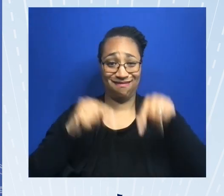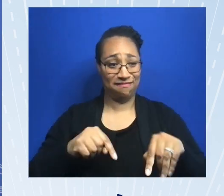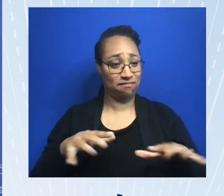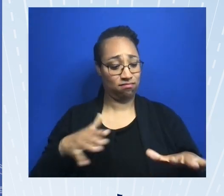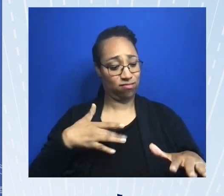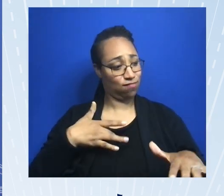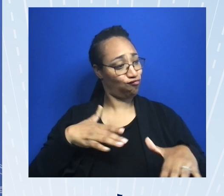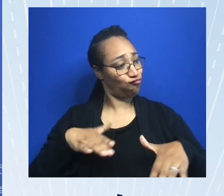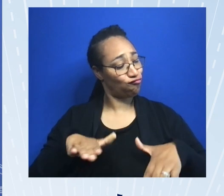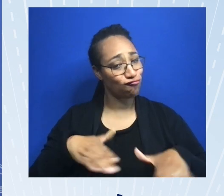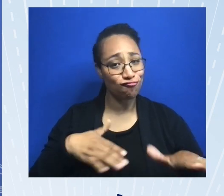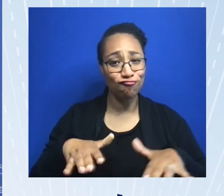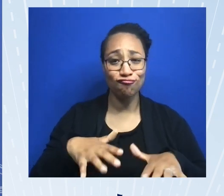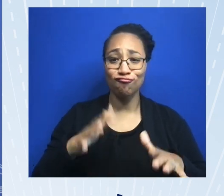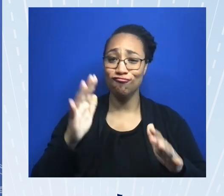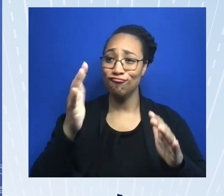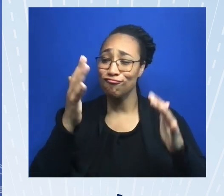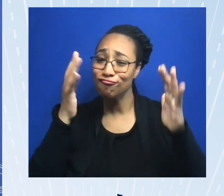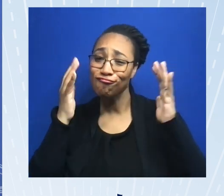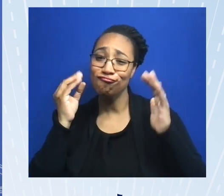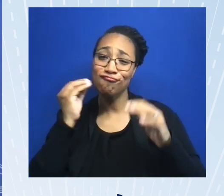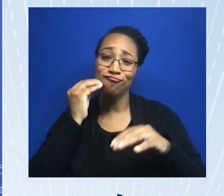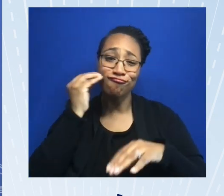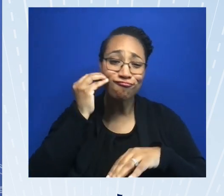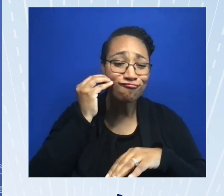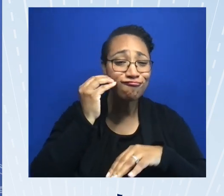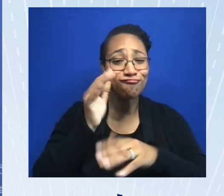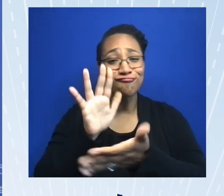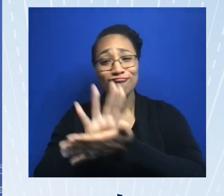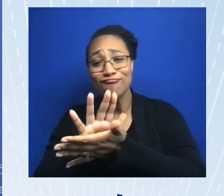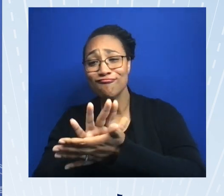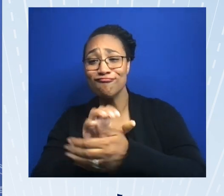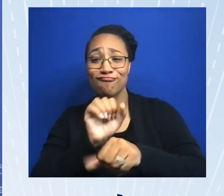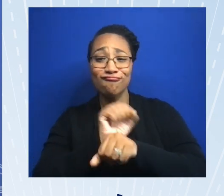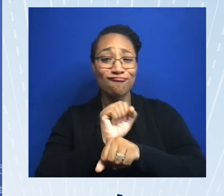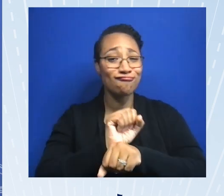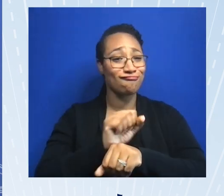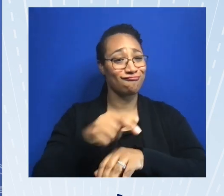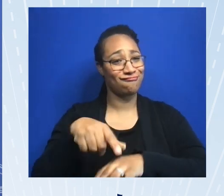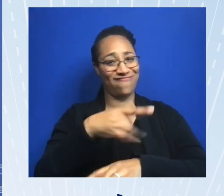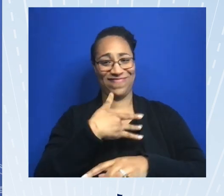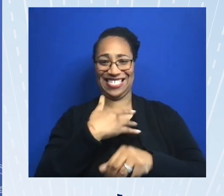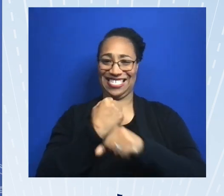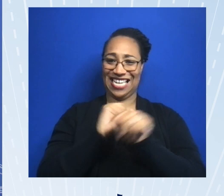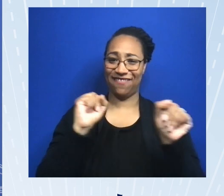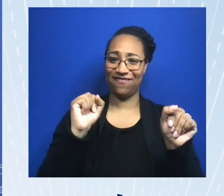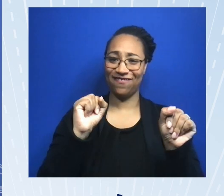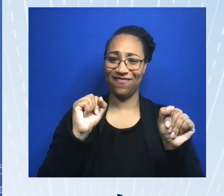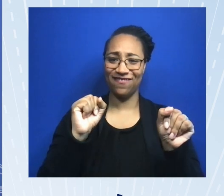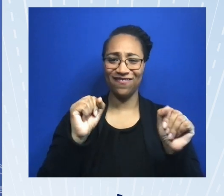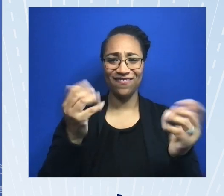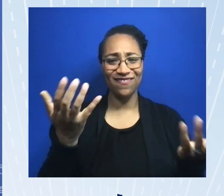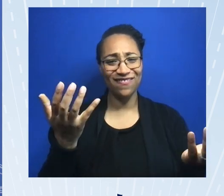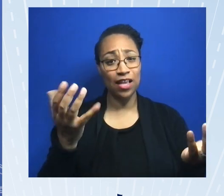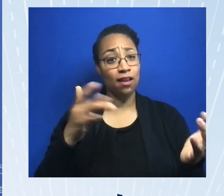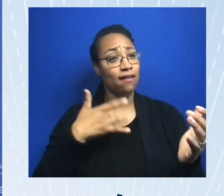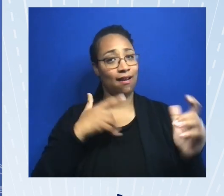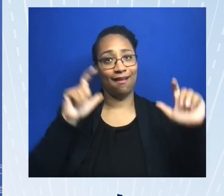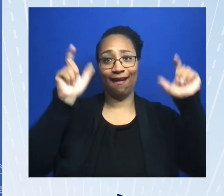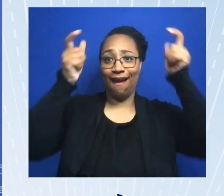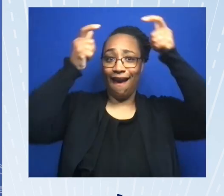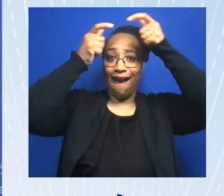for Shabbat on college campuses. Our strategy expands our work to improve the security of synagogues and